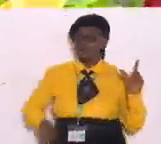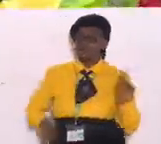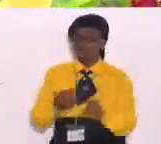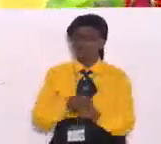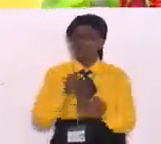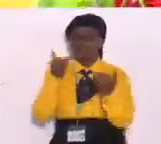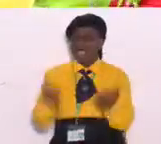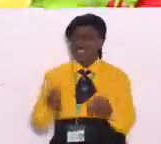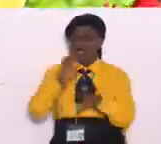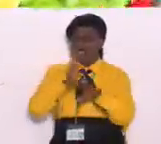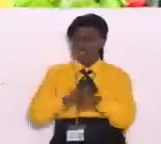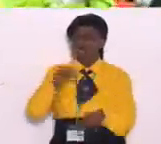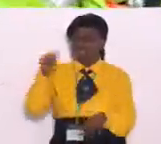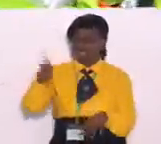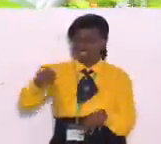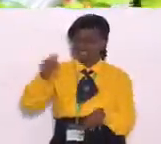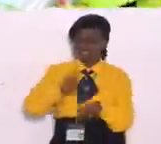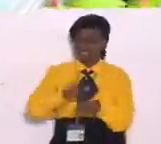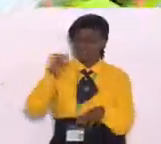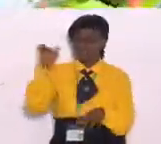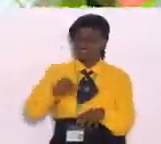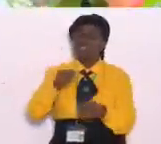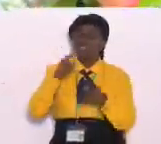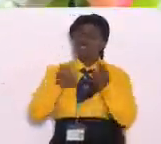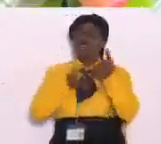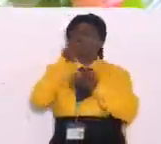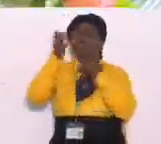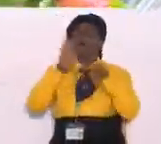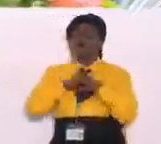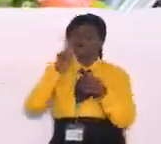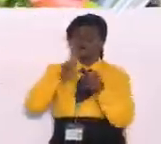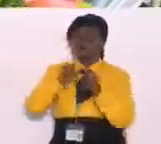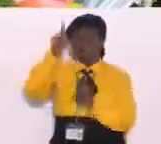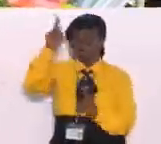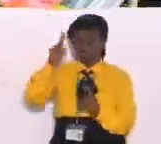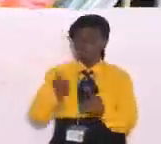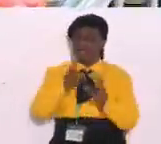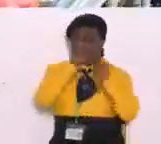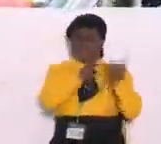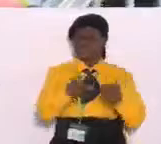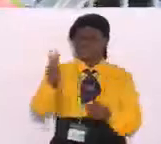on, anytime they cry unto you, answer them by fire.